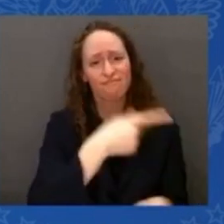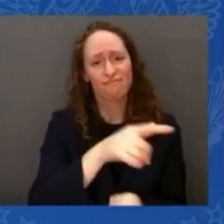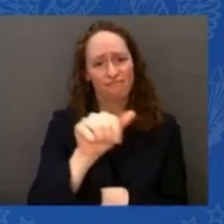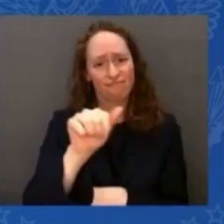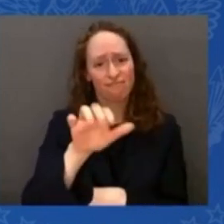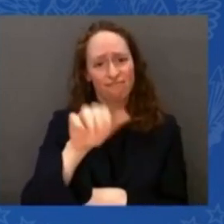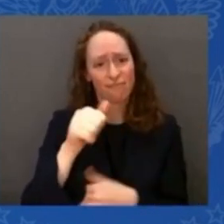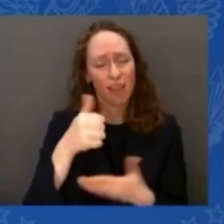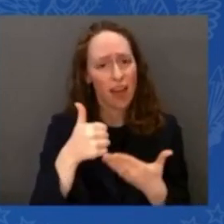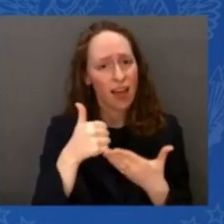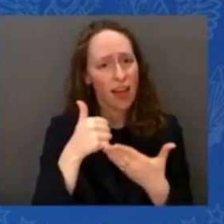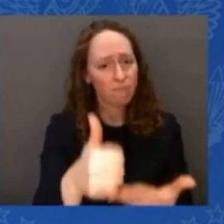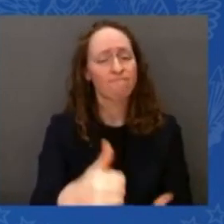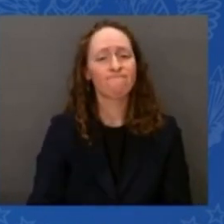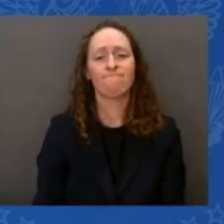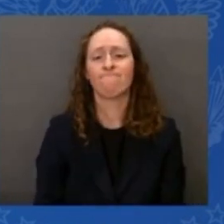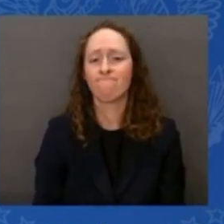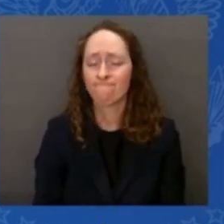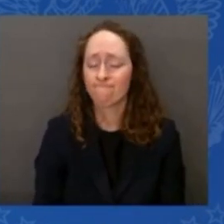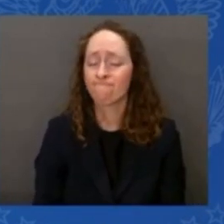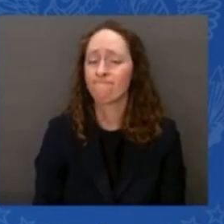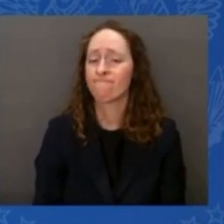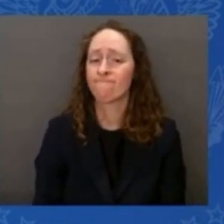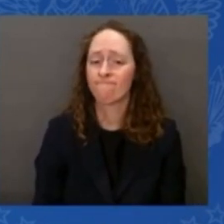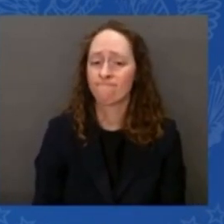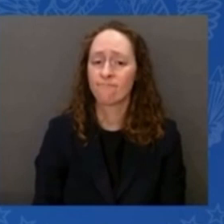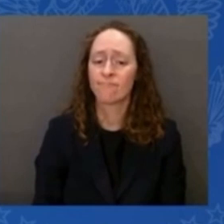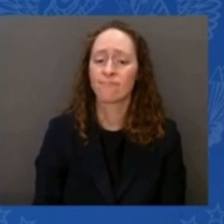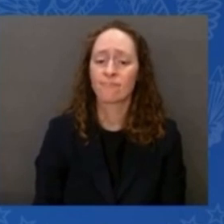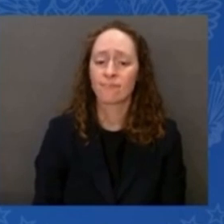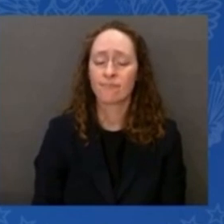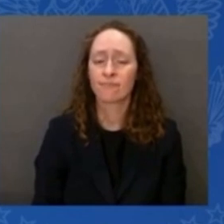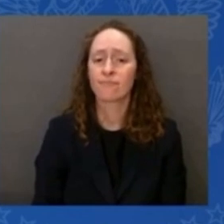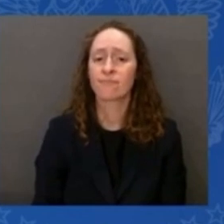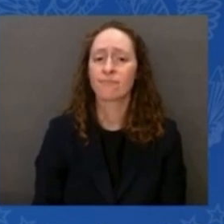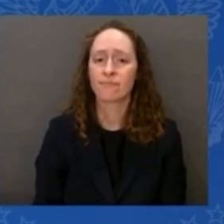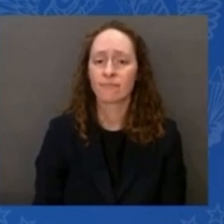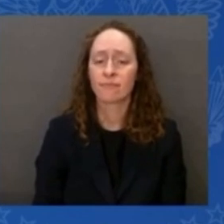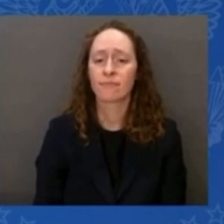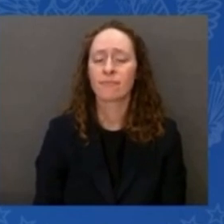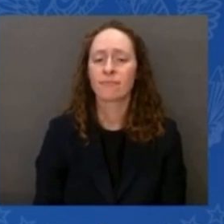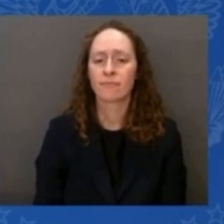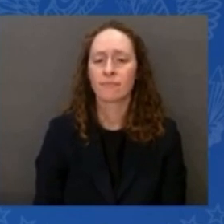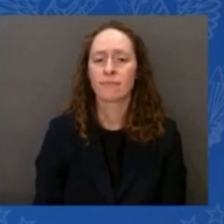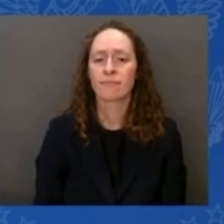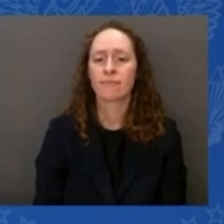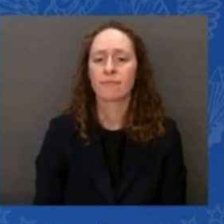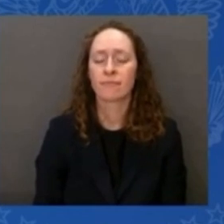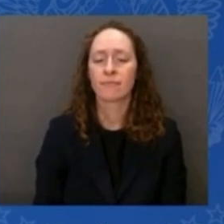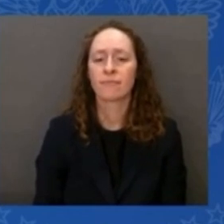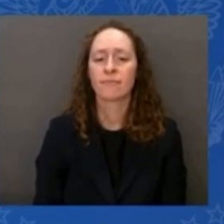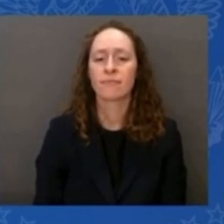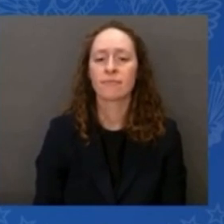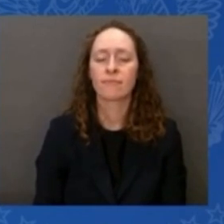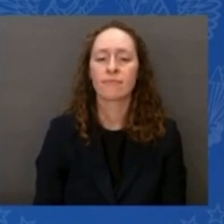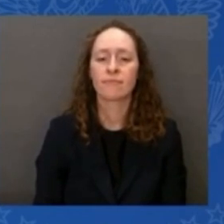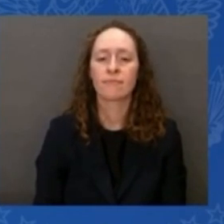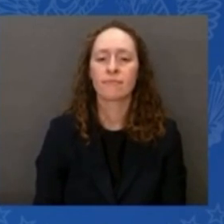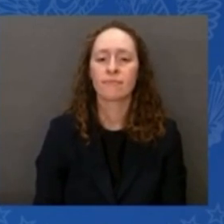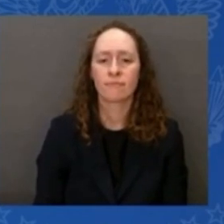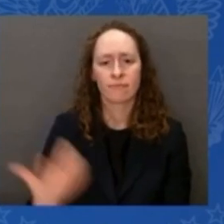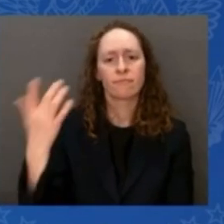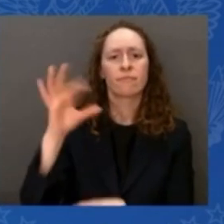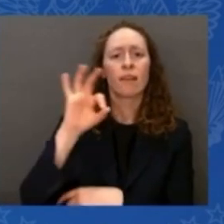you cut the Affordable Care Act, millions could lose free preventive care like cancer screenings. Millions could lose basic services like maternity